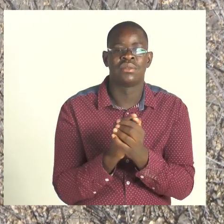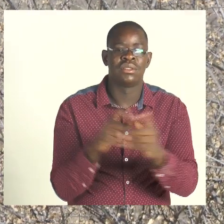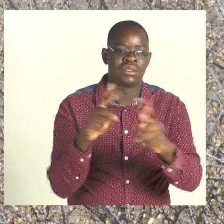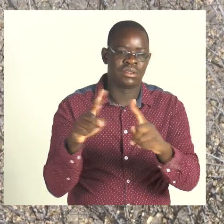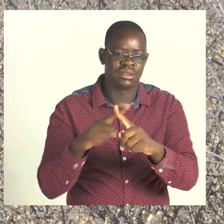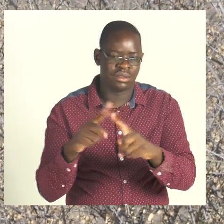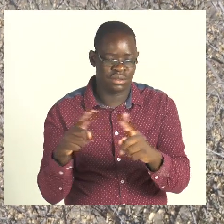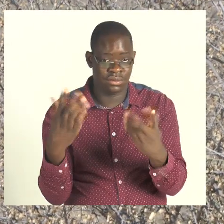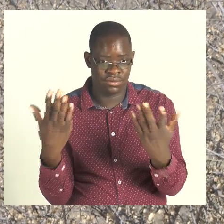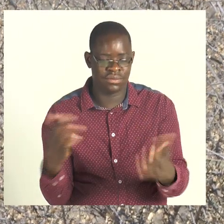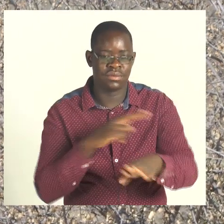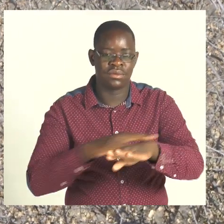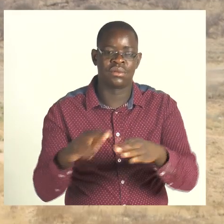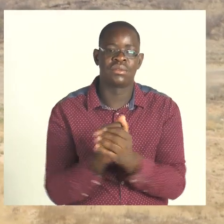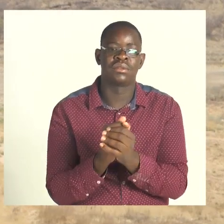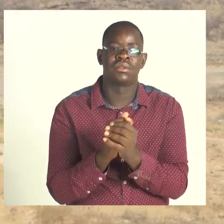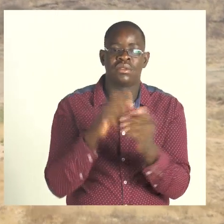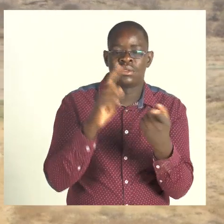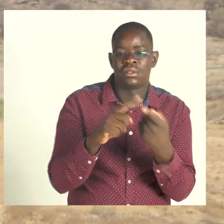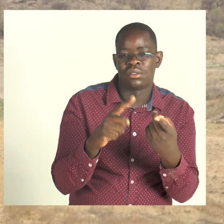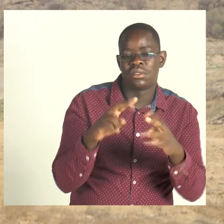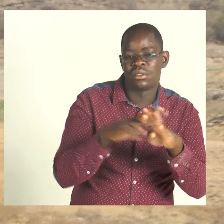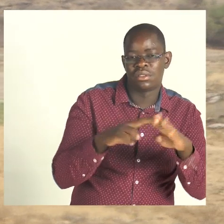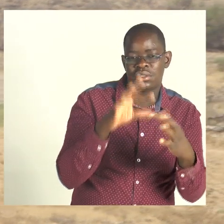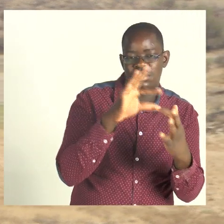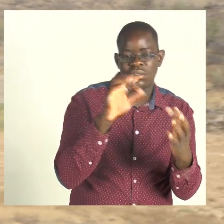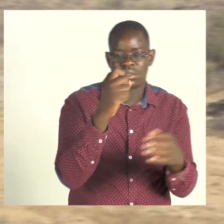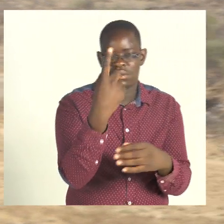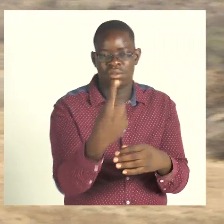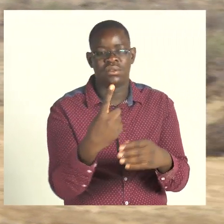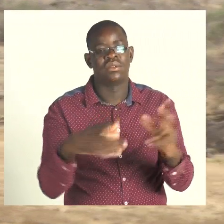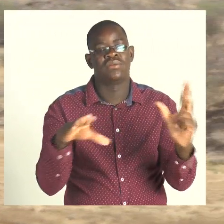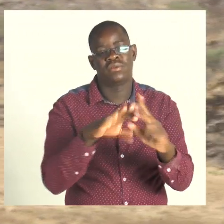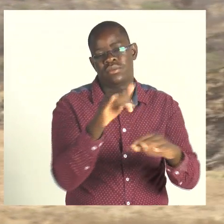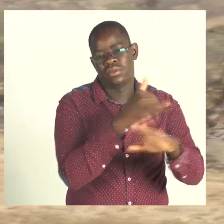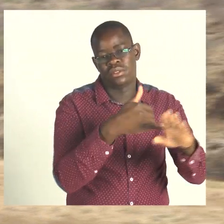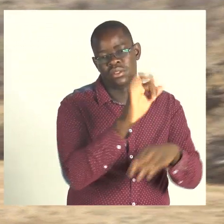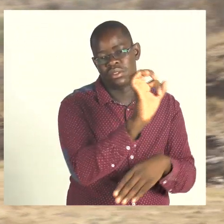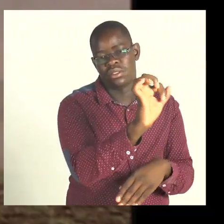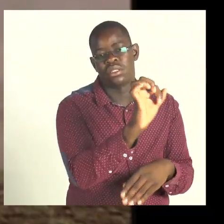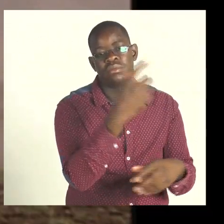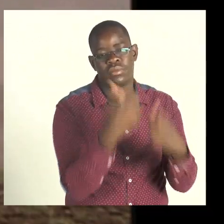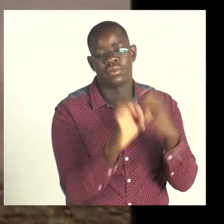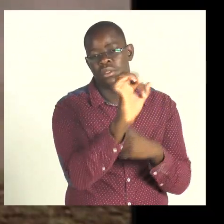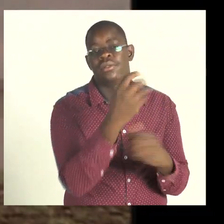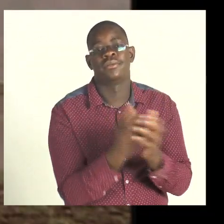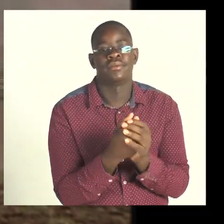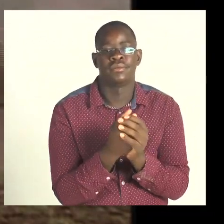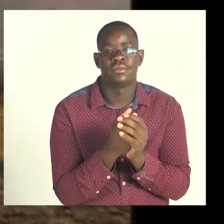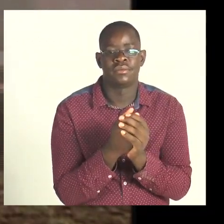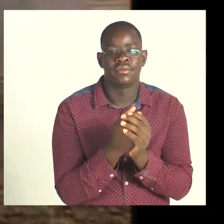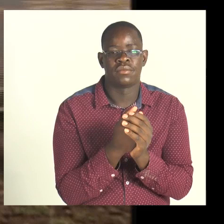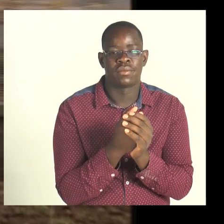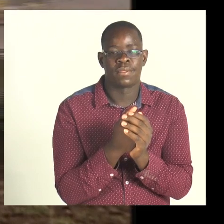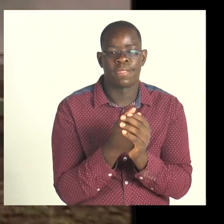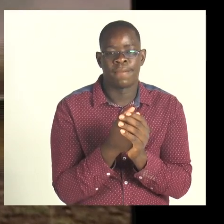of reclaiming land. The method a farmer chooses depends on the farming area and the situation. Common